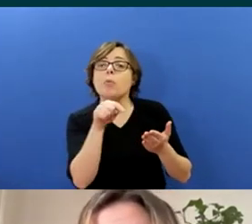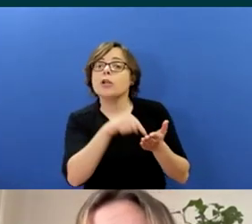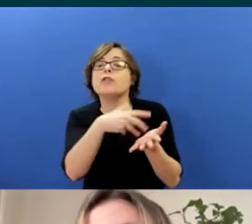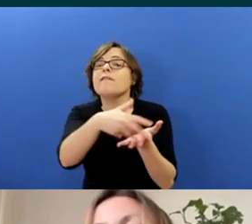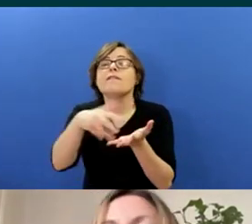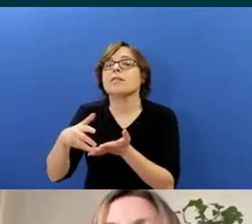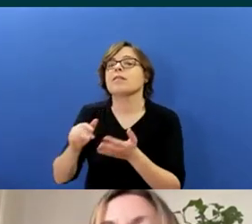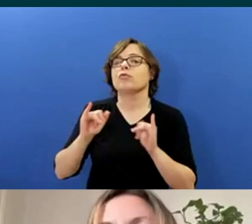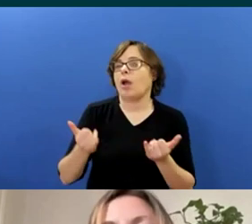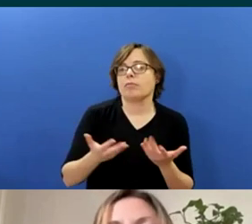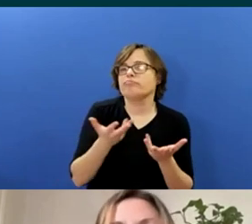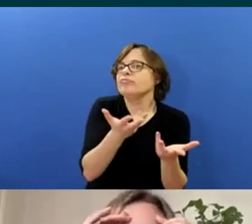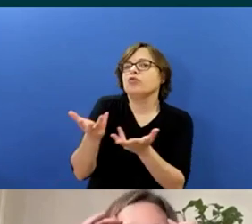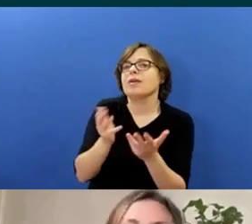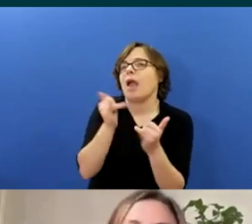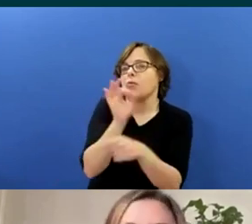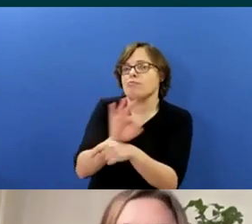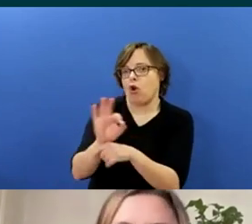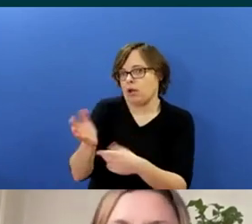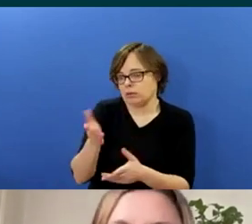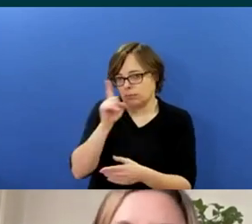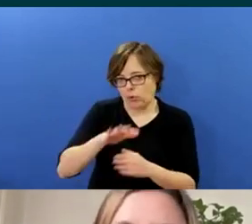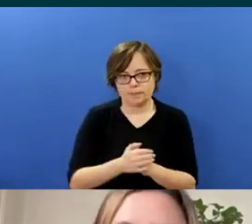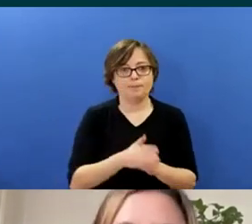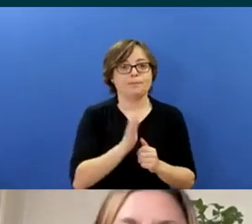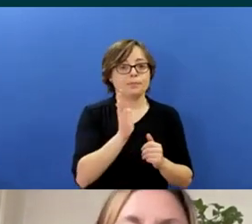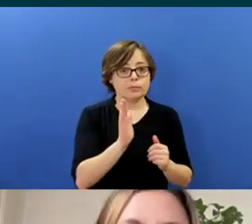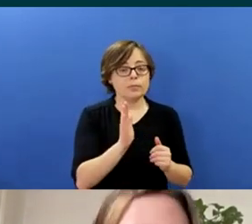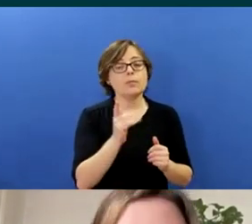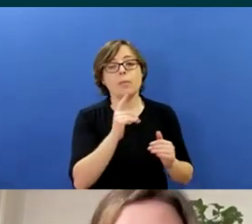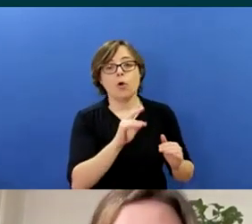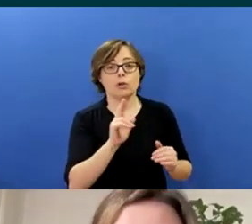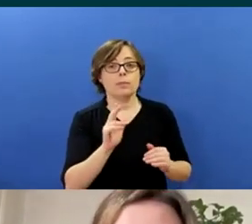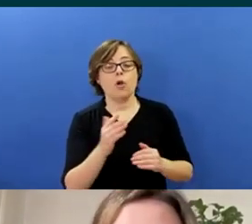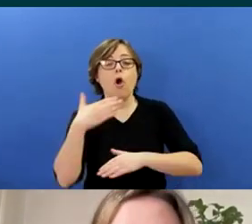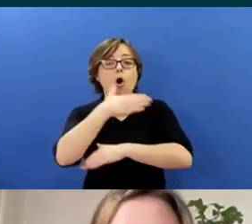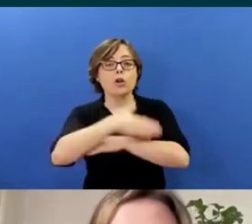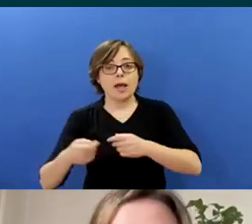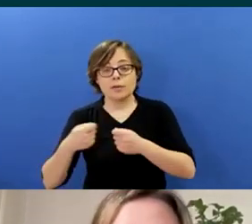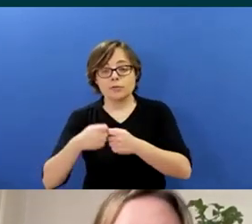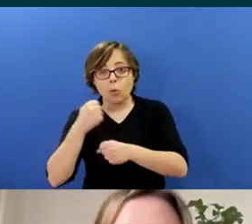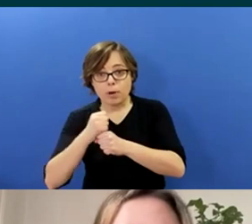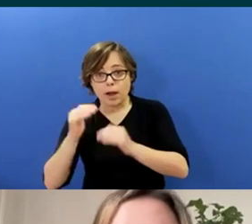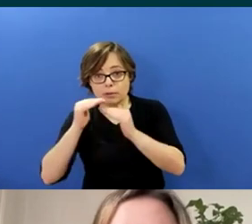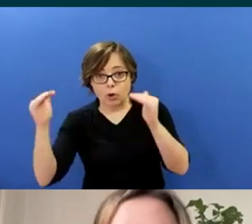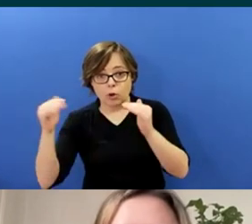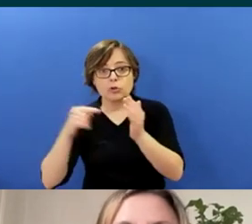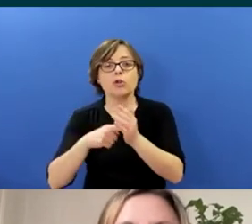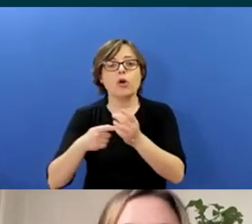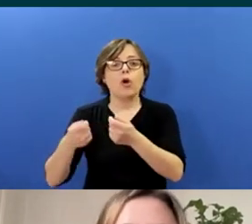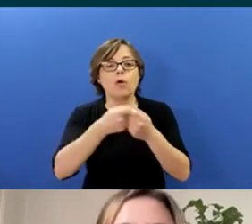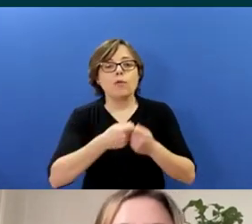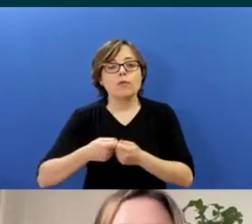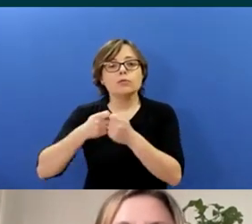And finally, the ultimate form of participation is co-creation. And as the word says, it's